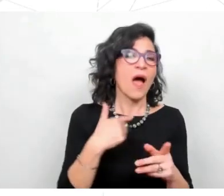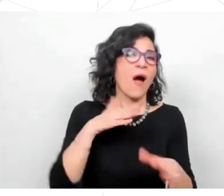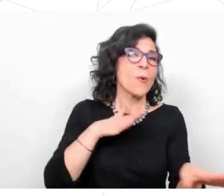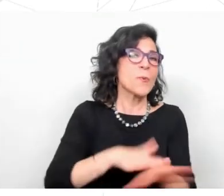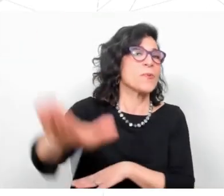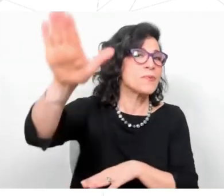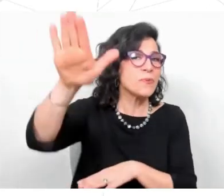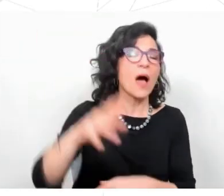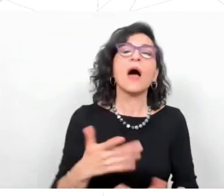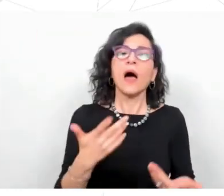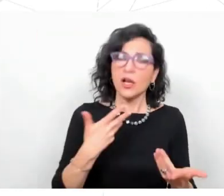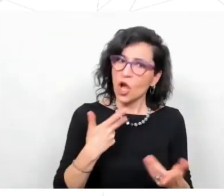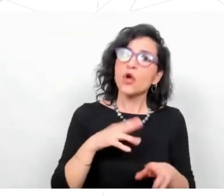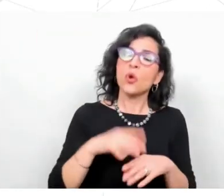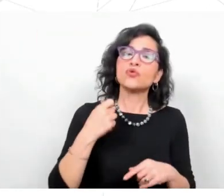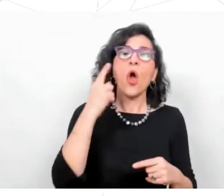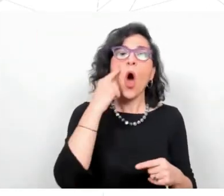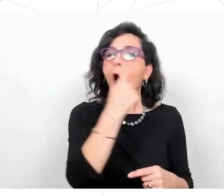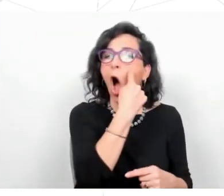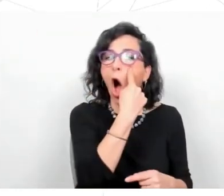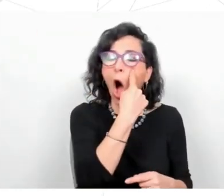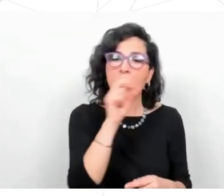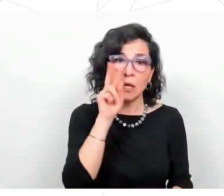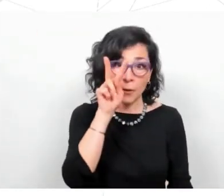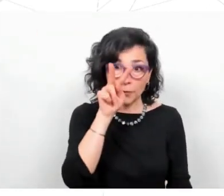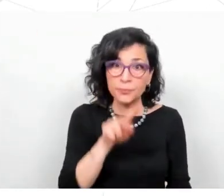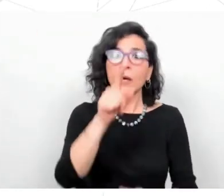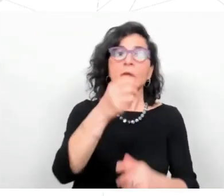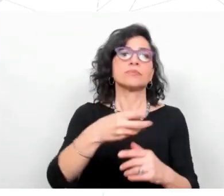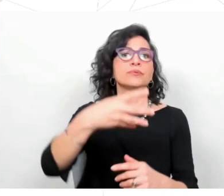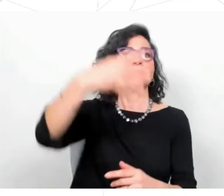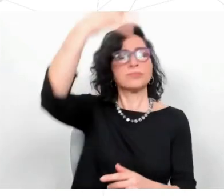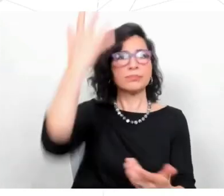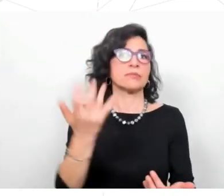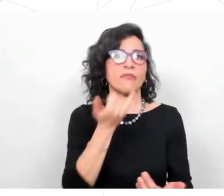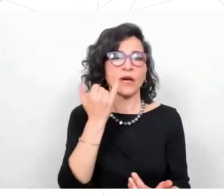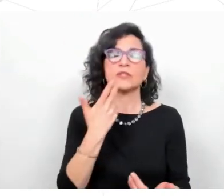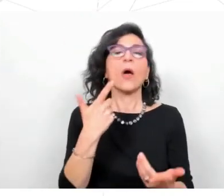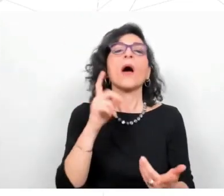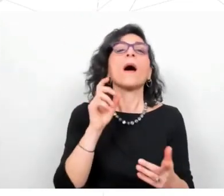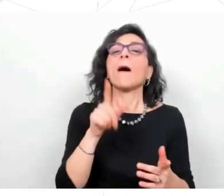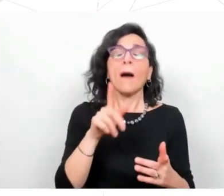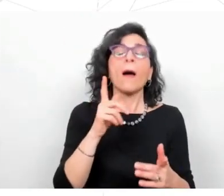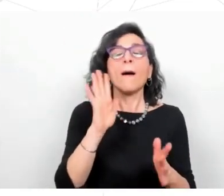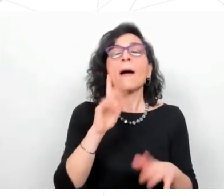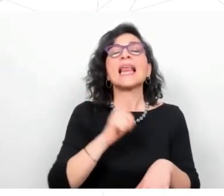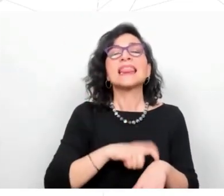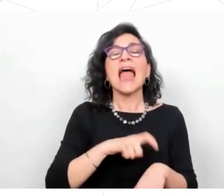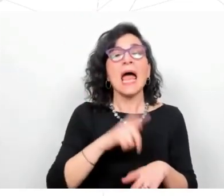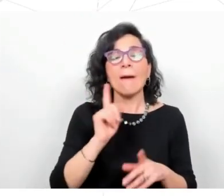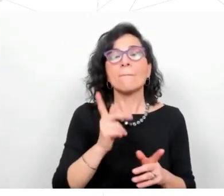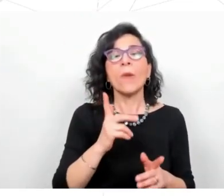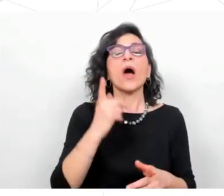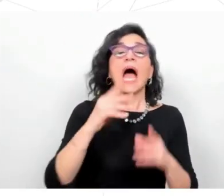it does take time. Learning a new input always takes a lot longer than we think it should.